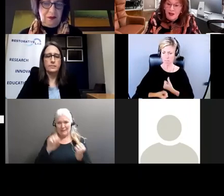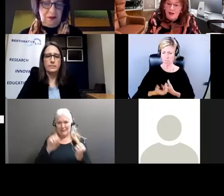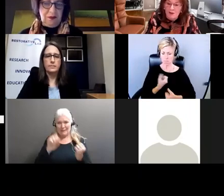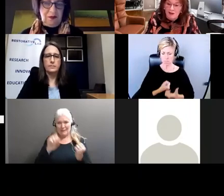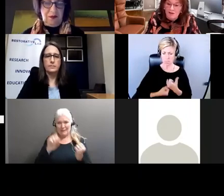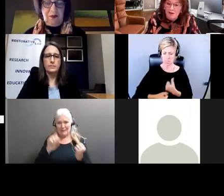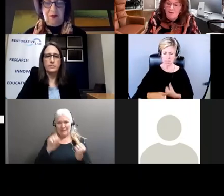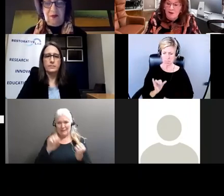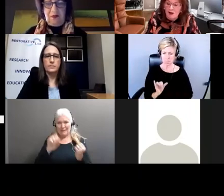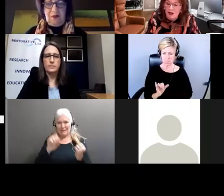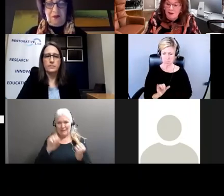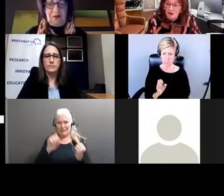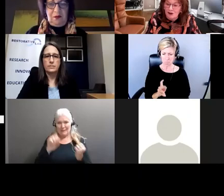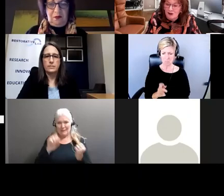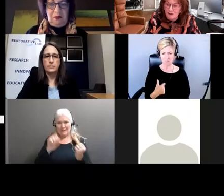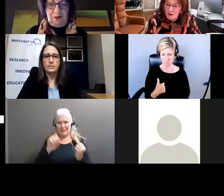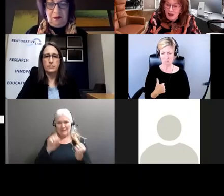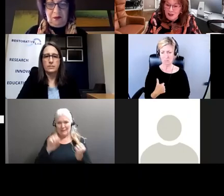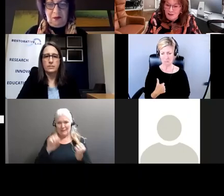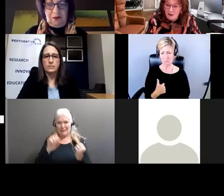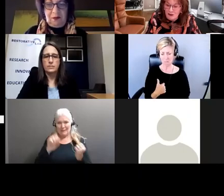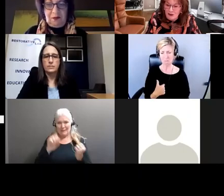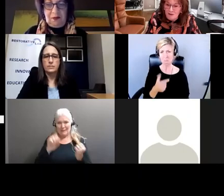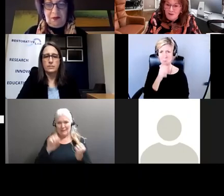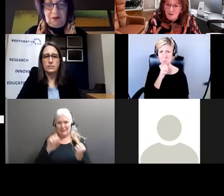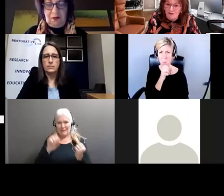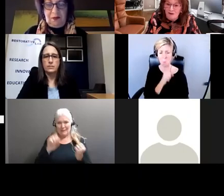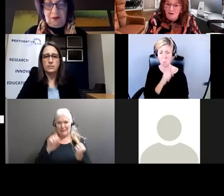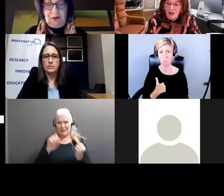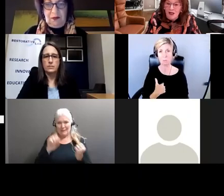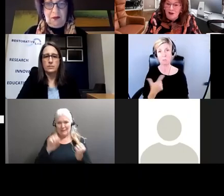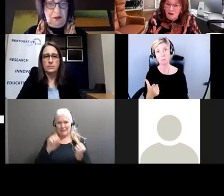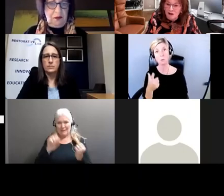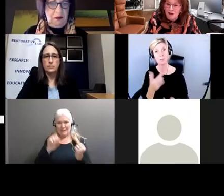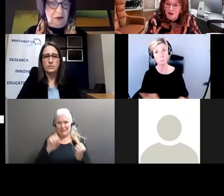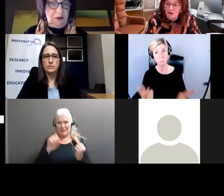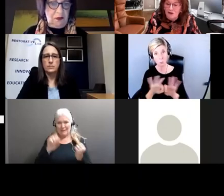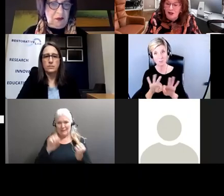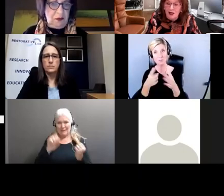beautiful. But even before that, because there's amazing programs before in